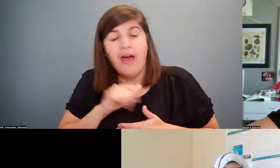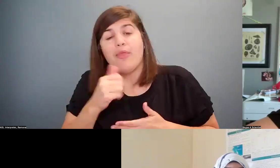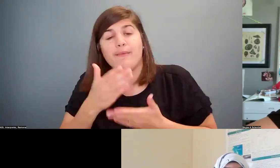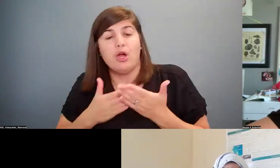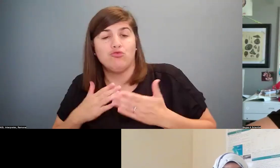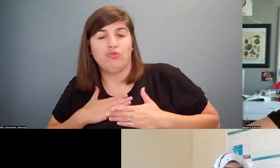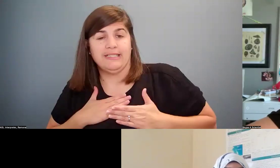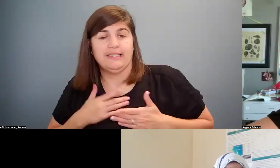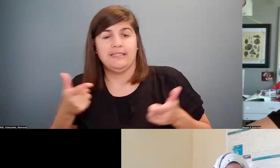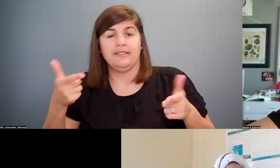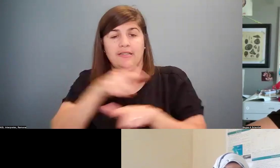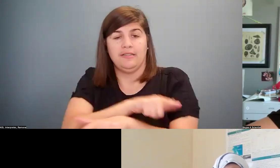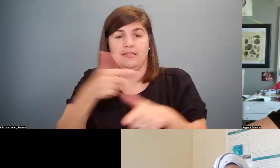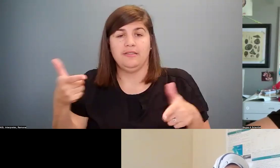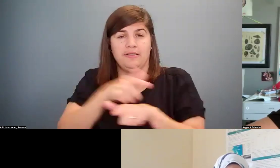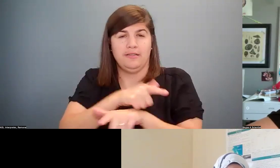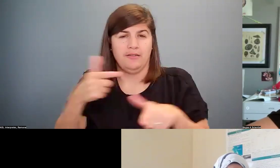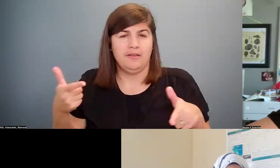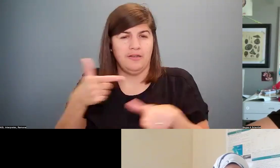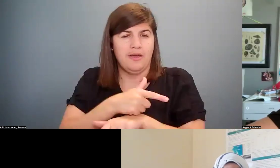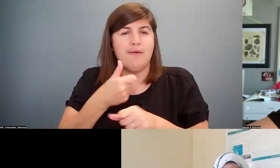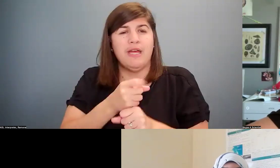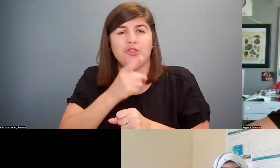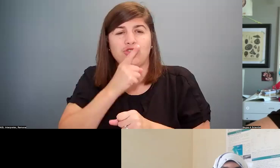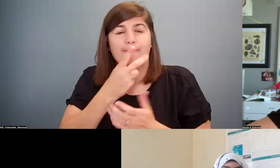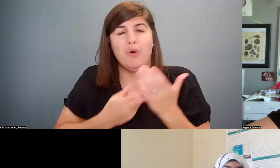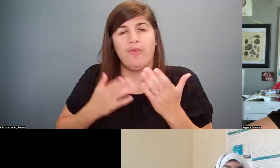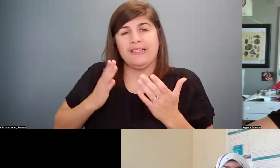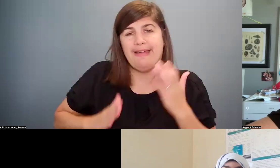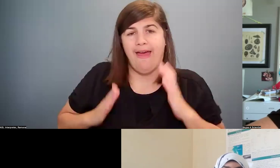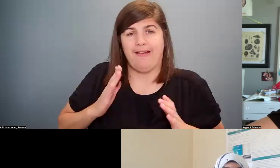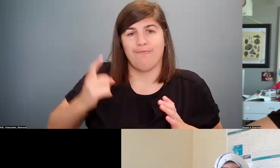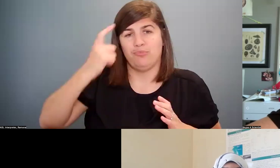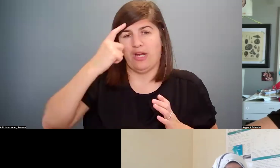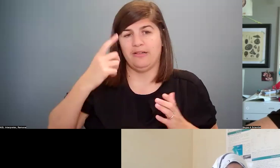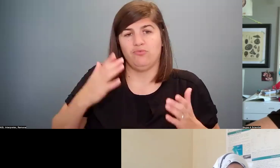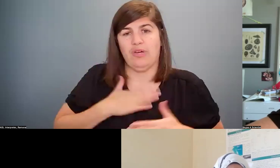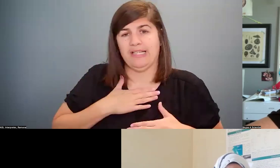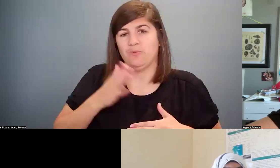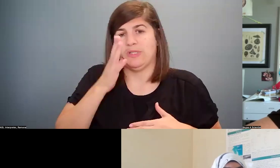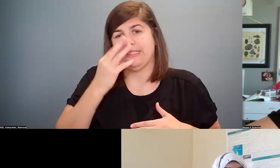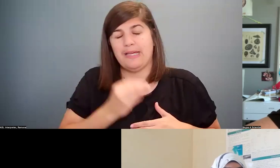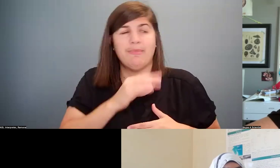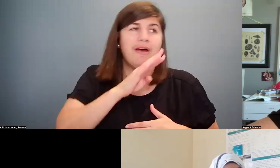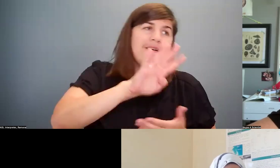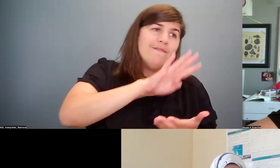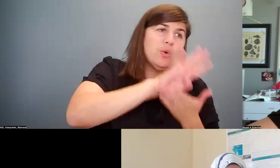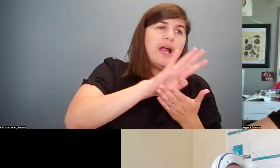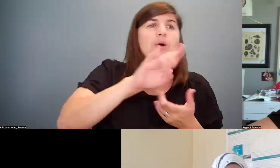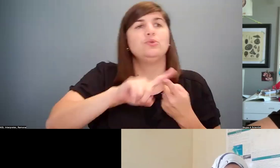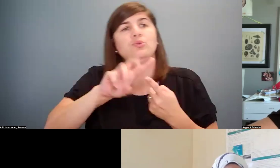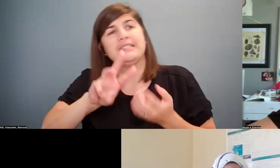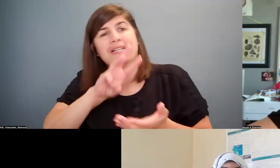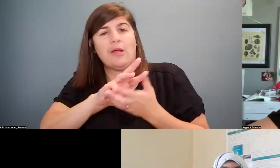going to switch back and forth, making sure both sides of their brain gets rest. And they're going to sleep for probably around 4 to 6 hours in a